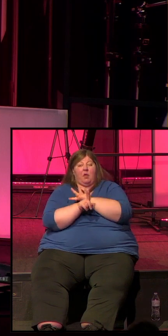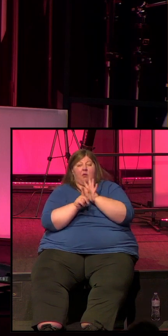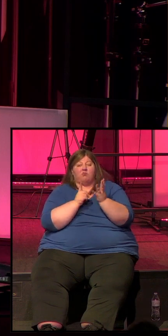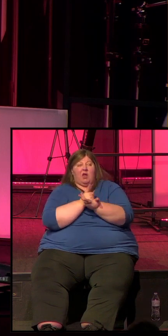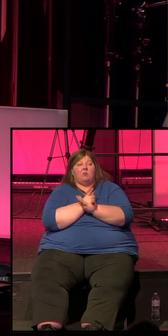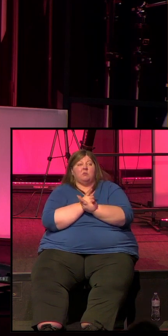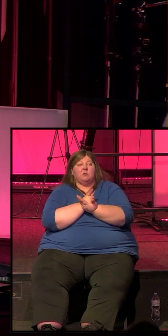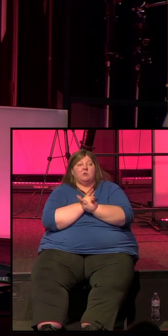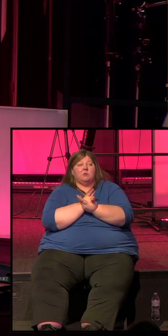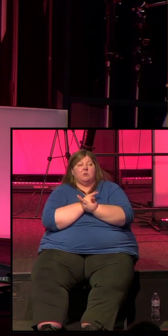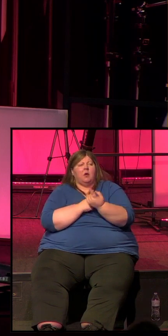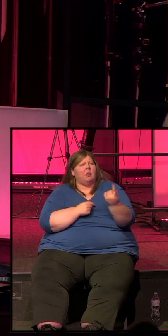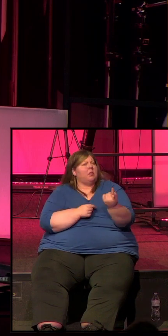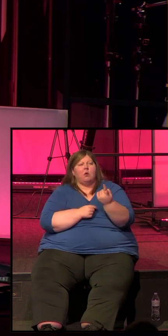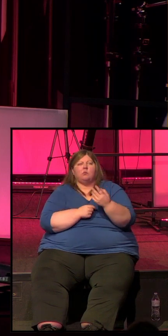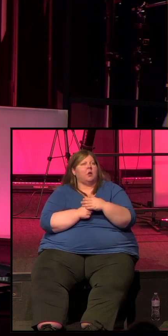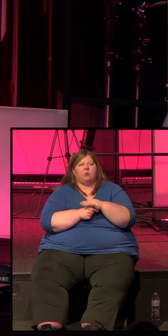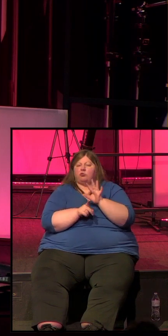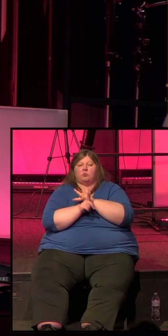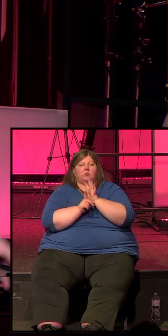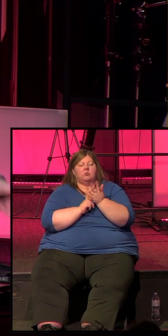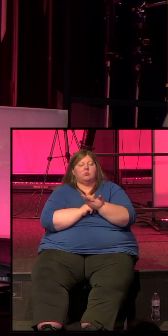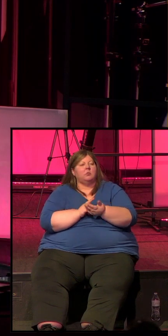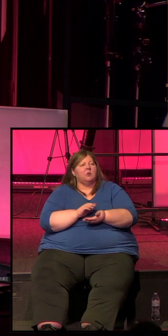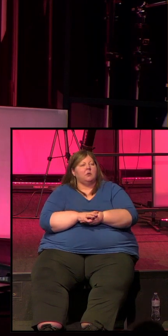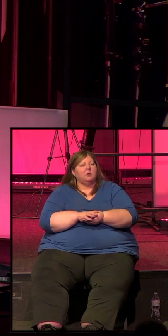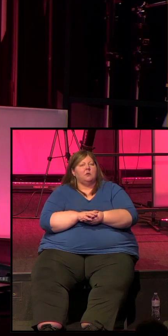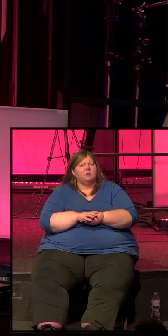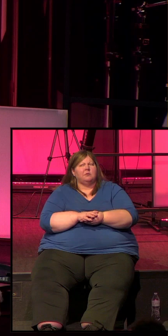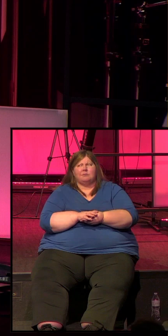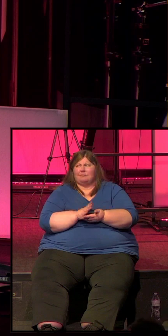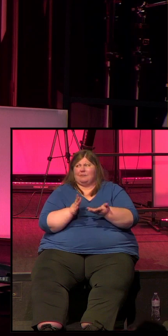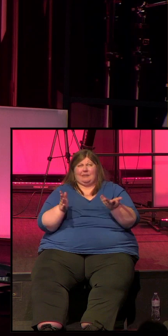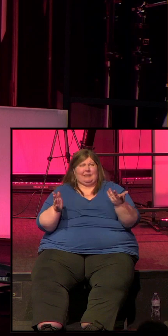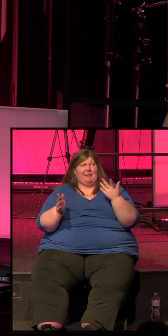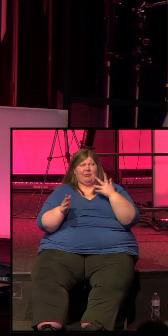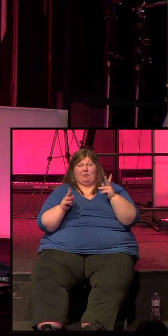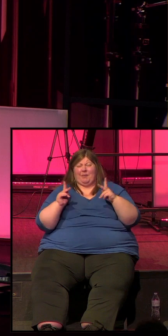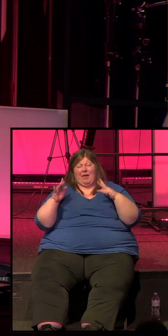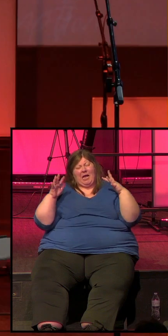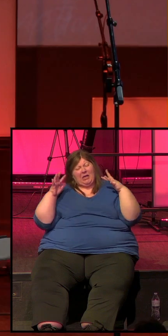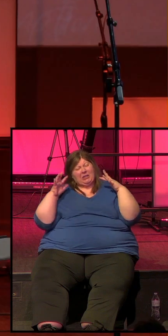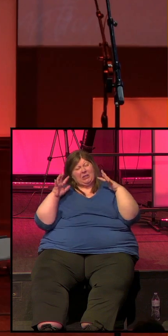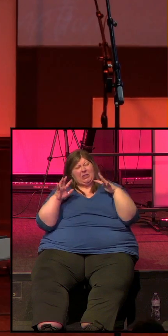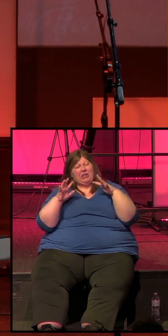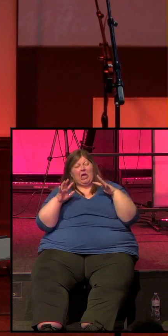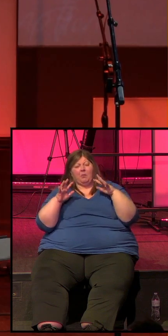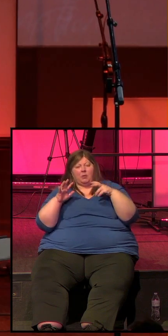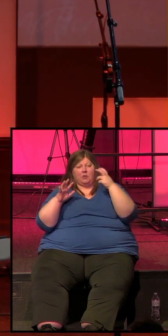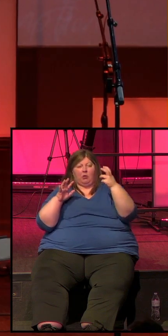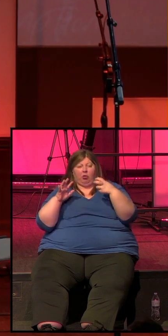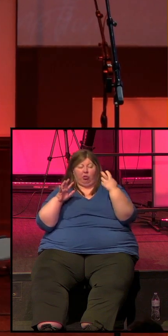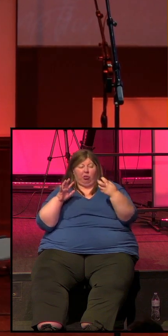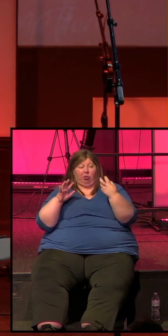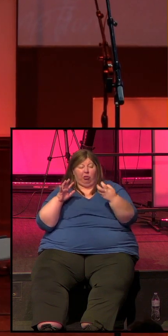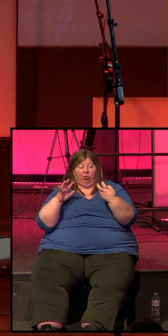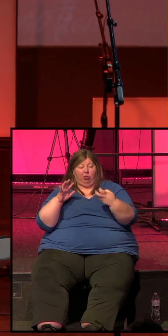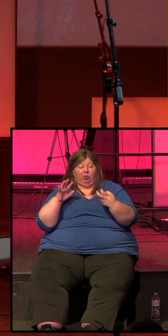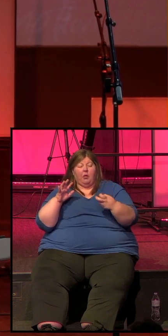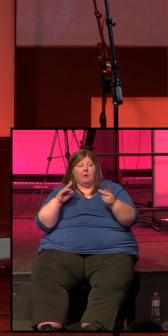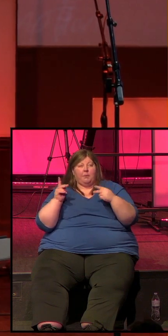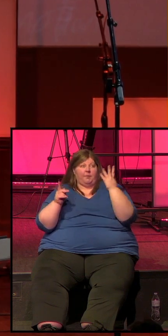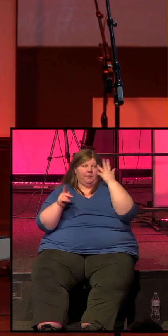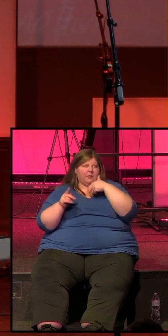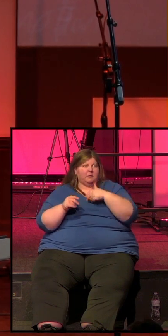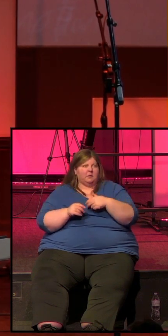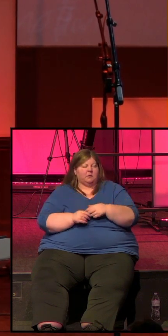Not in isolation. So imagine, let's say there's a lot of people around and someone is struggling, somebody's drowning, and a lot of people don't even see it.